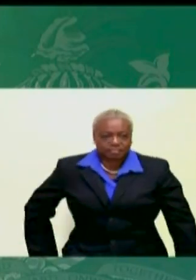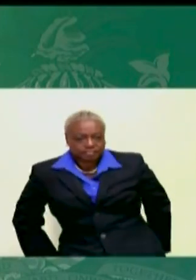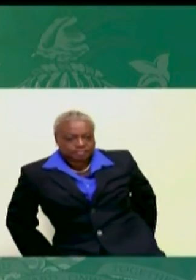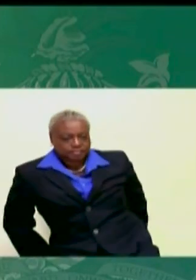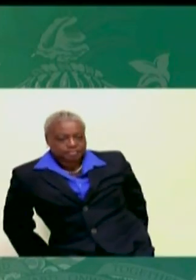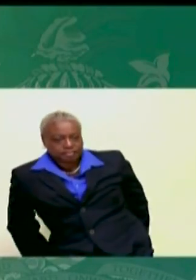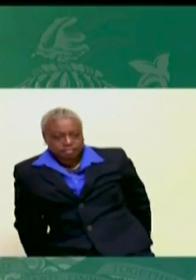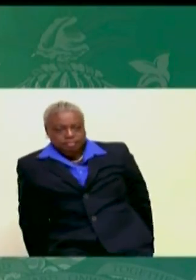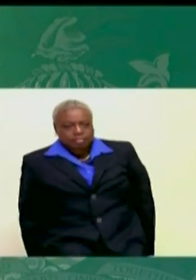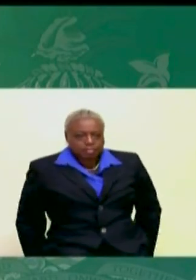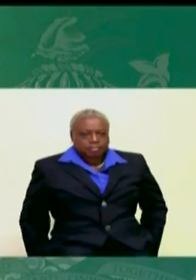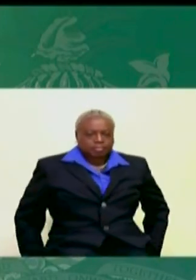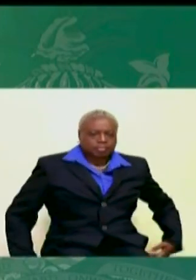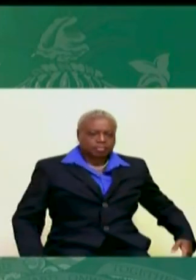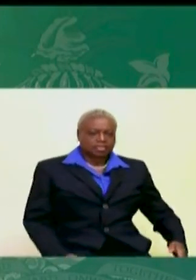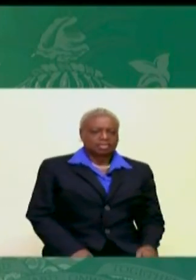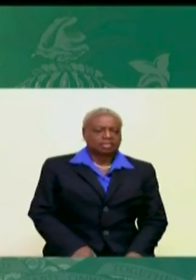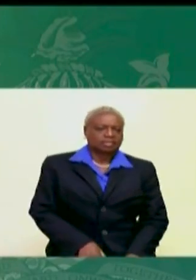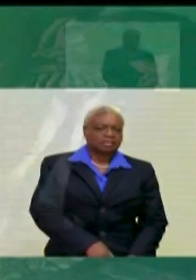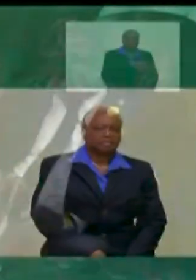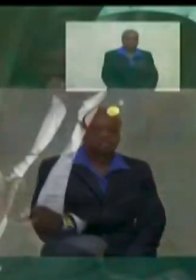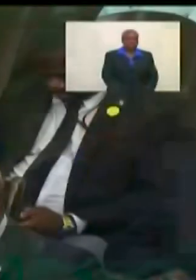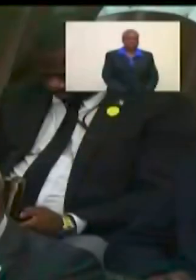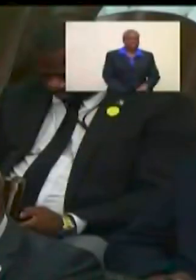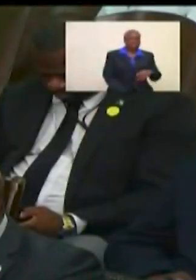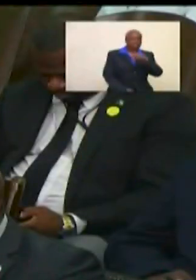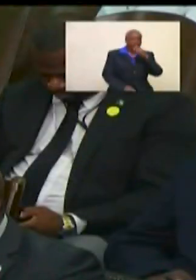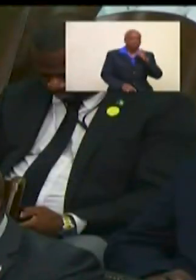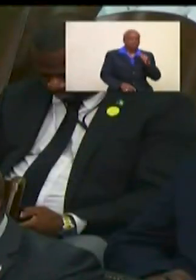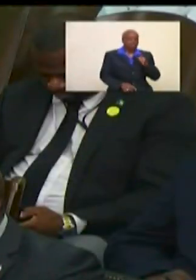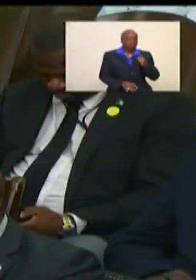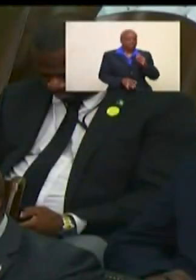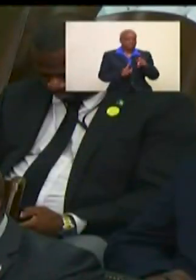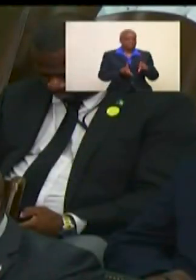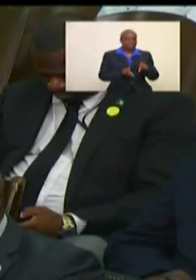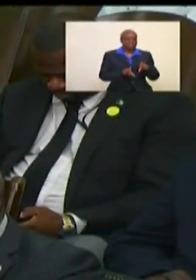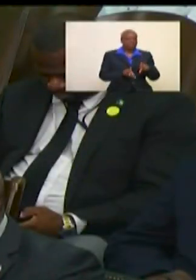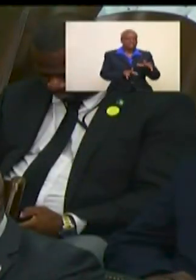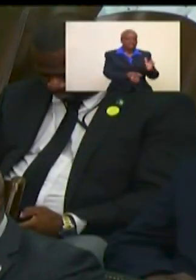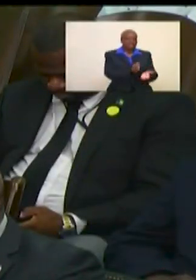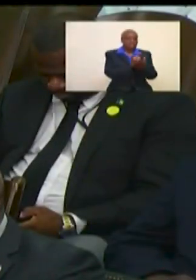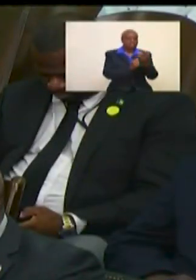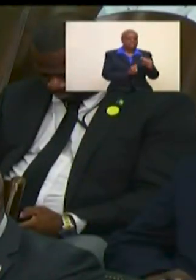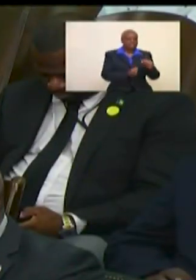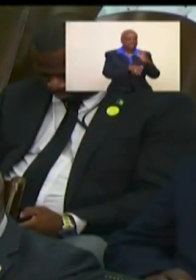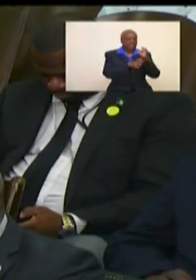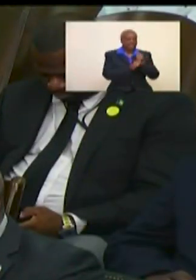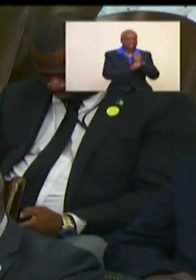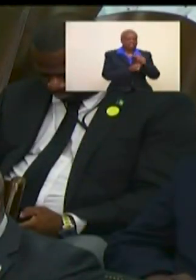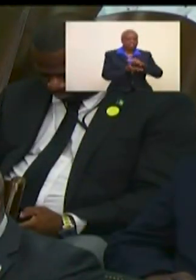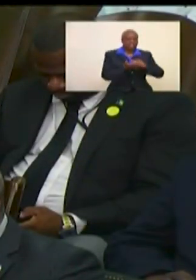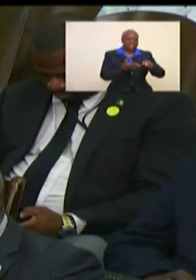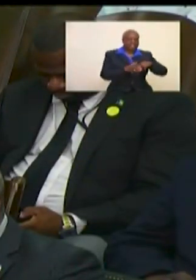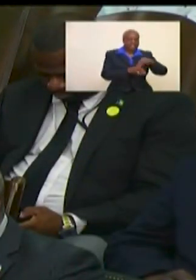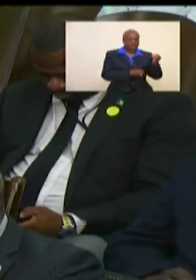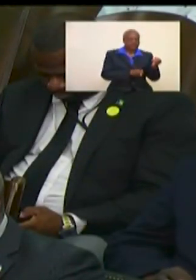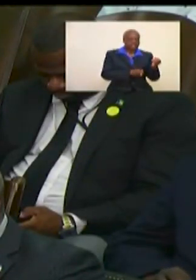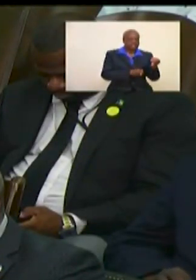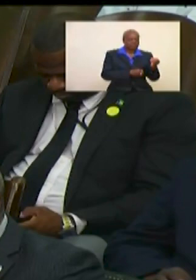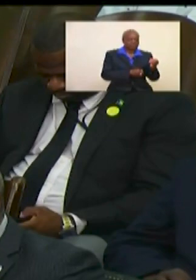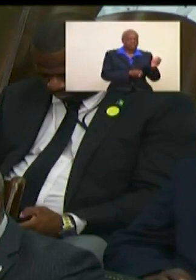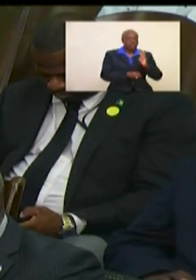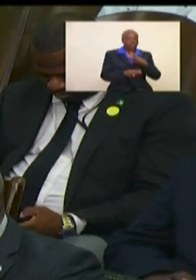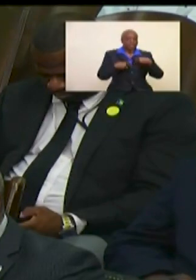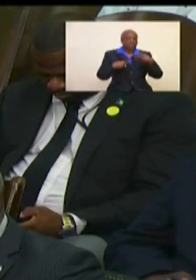Wanted to bring in a veteran broadcaster to help us to get the messages out. We have For the most